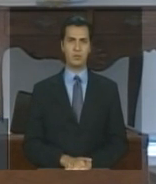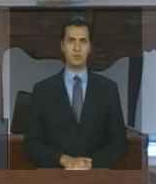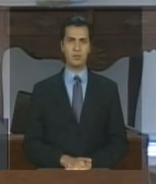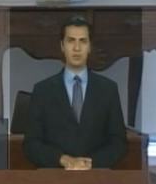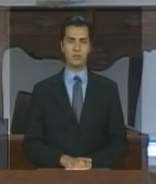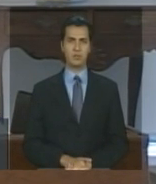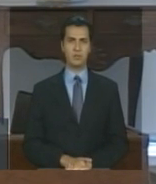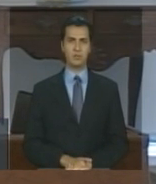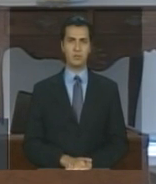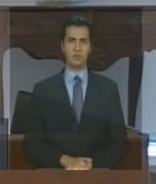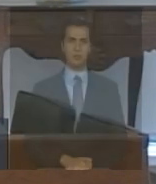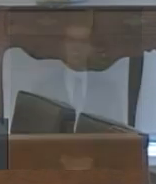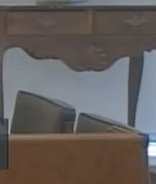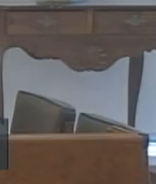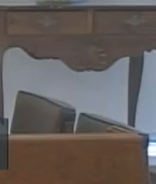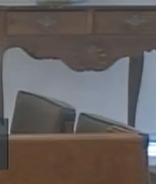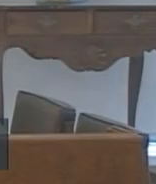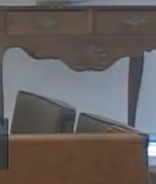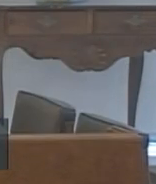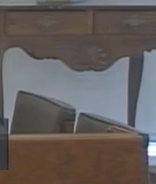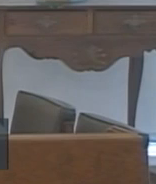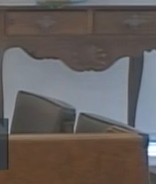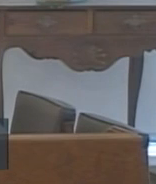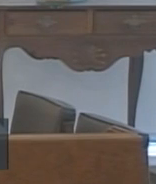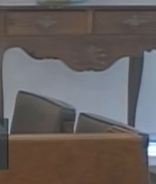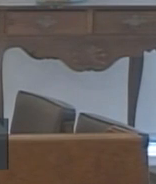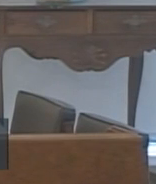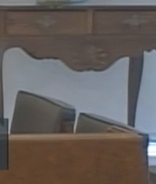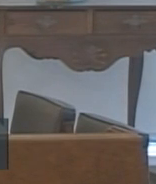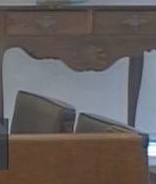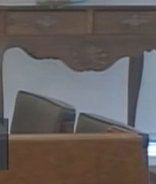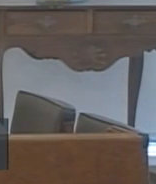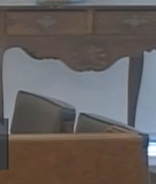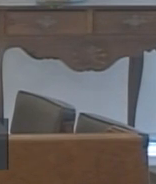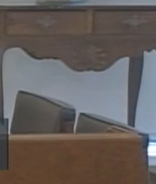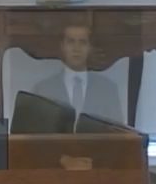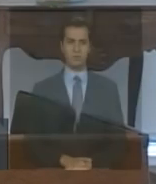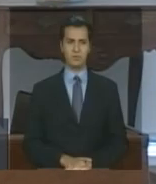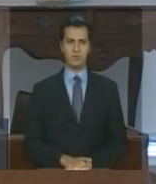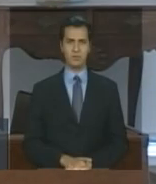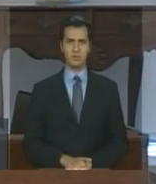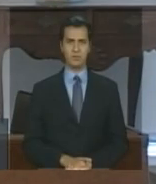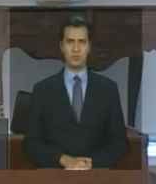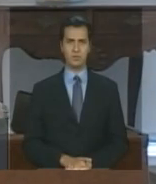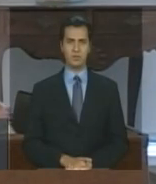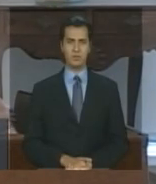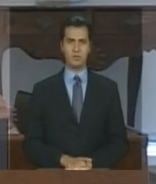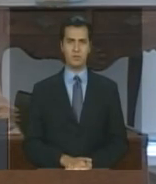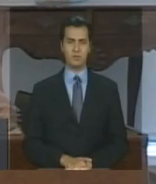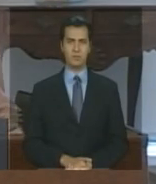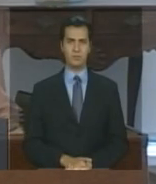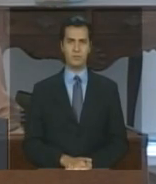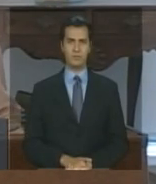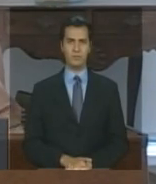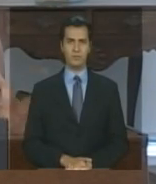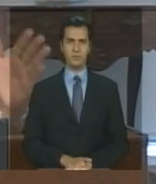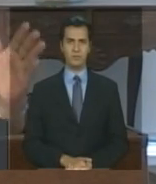of the governor's remarks. Eu acredito que